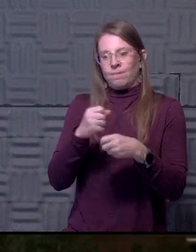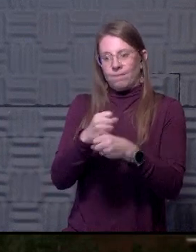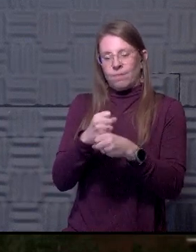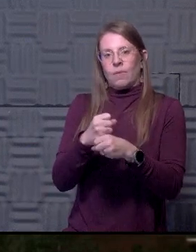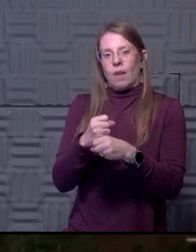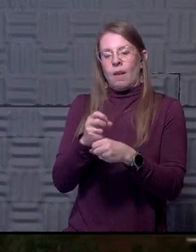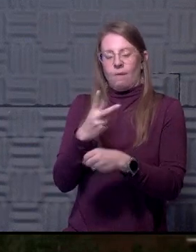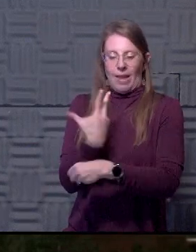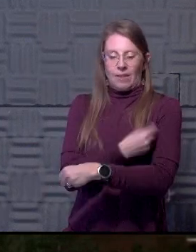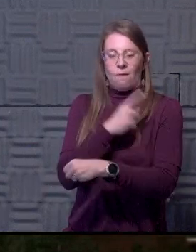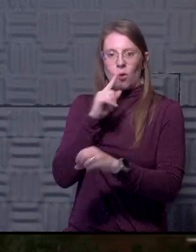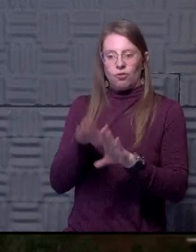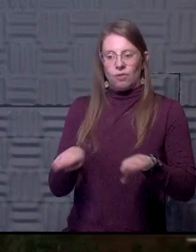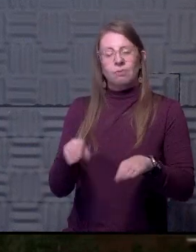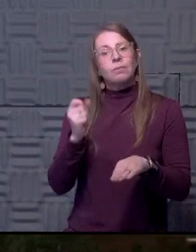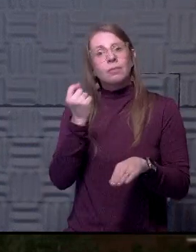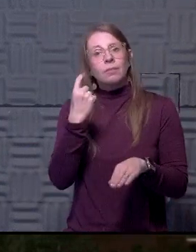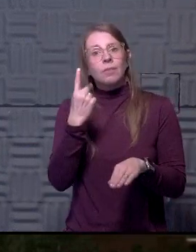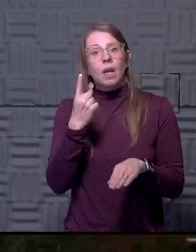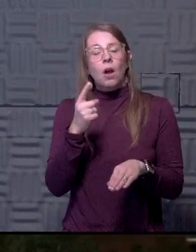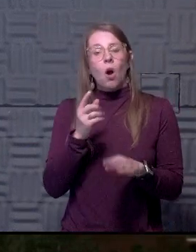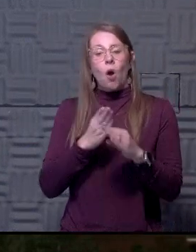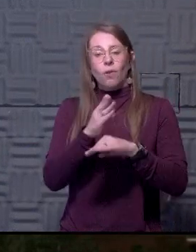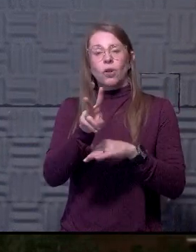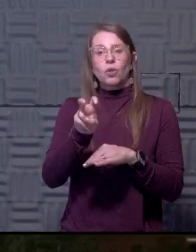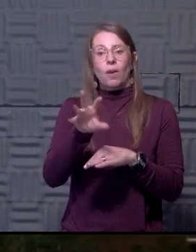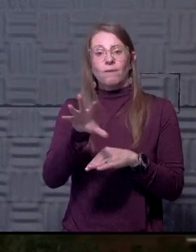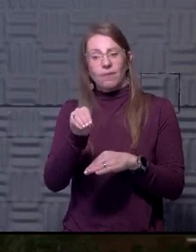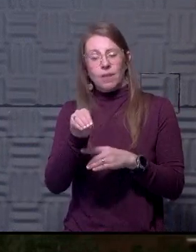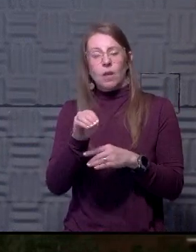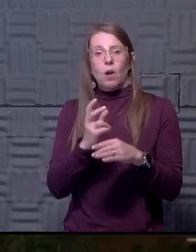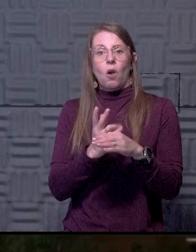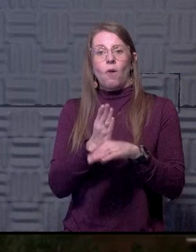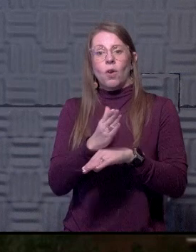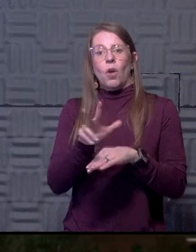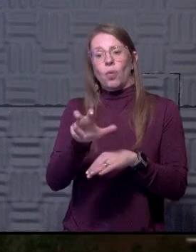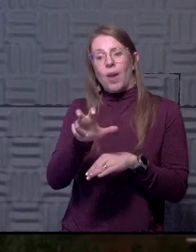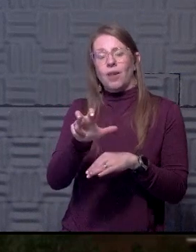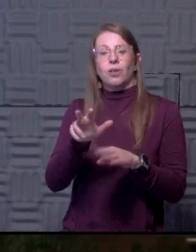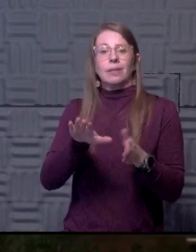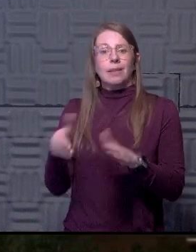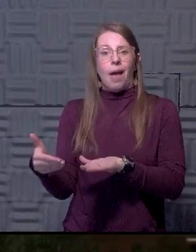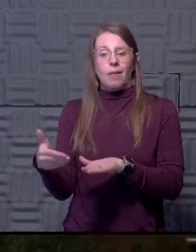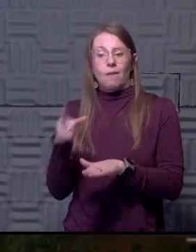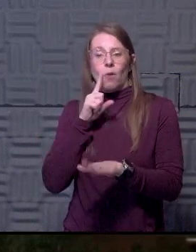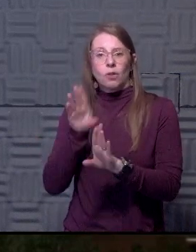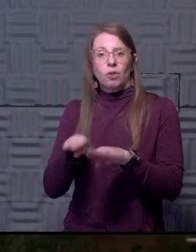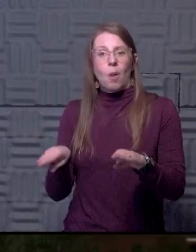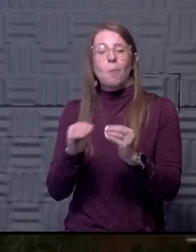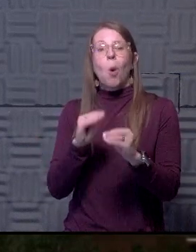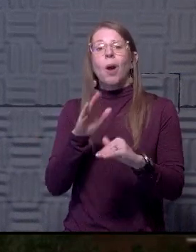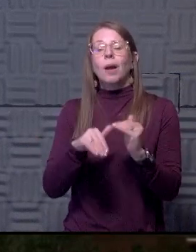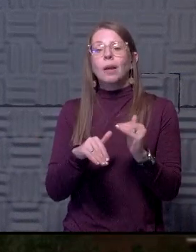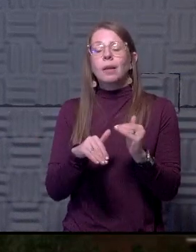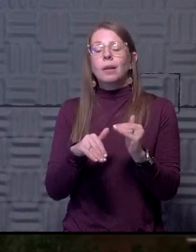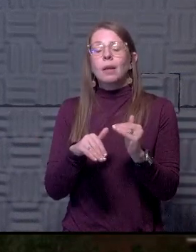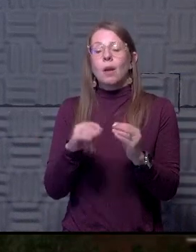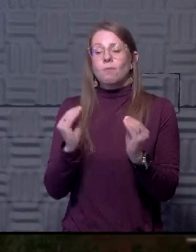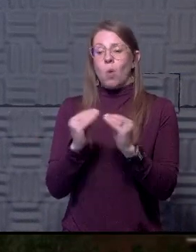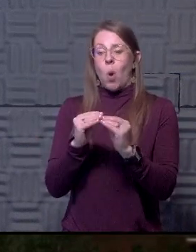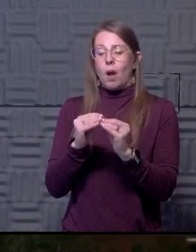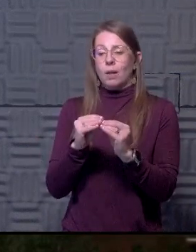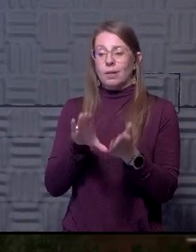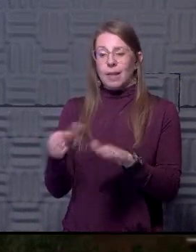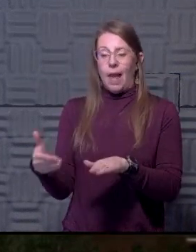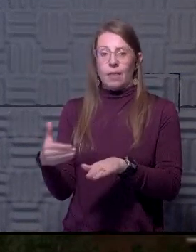about this, we've had over 250, 300 deaths in children. That is more deaths due to COVID than we